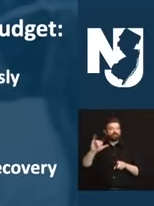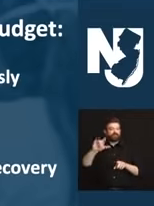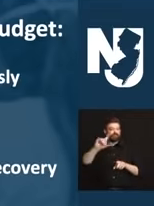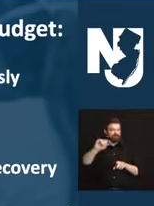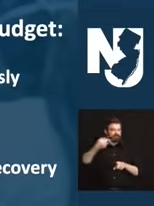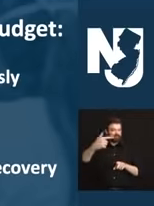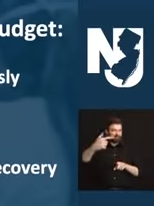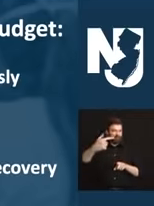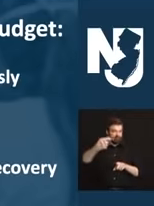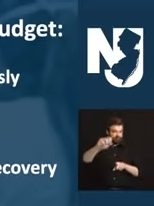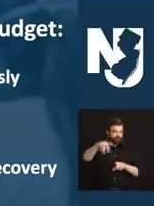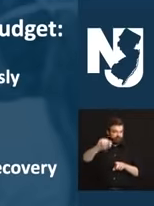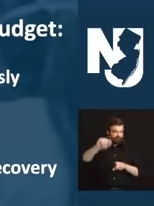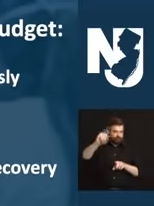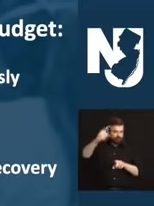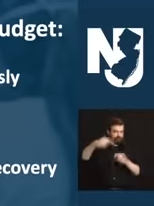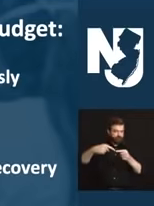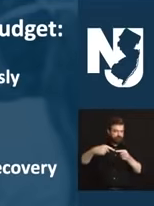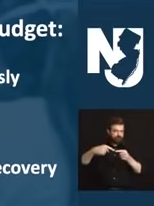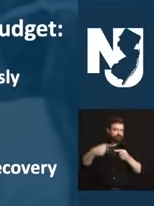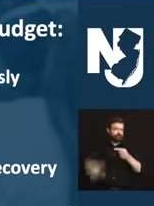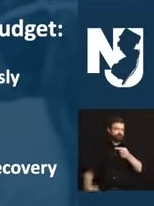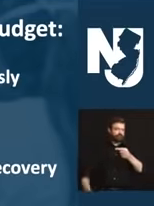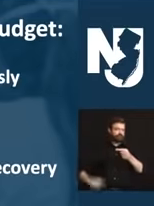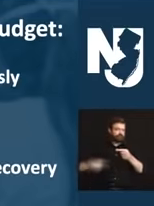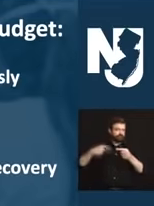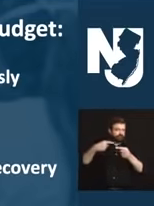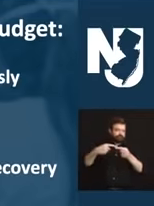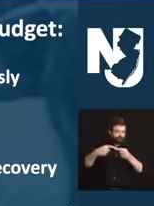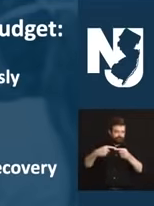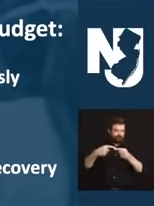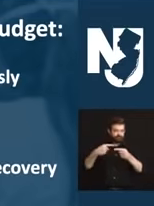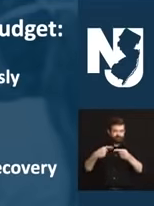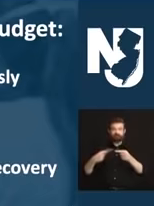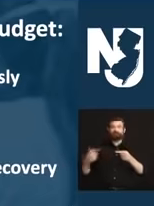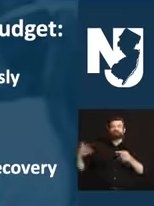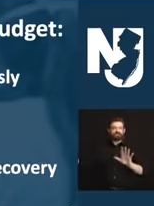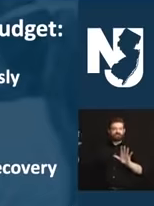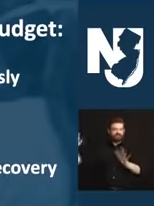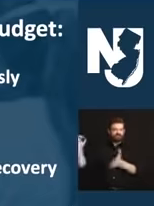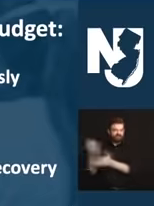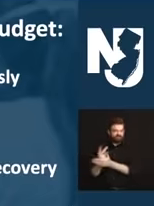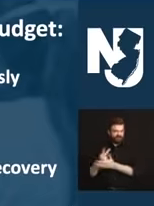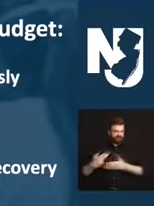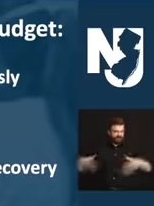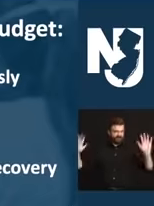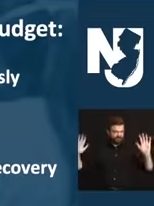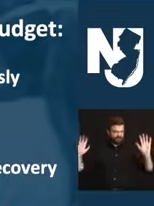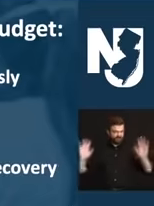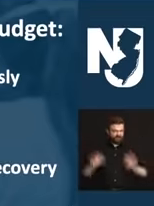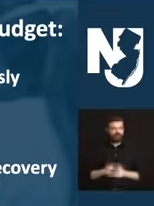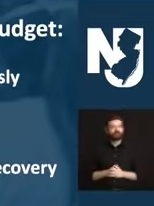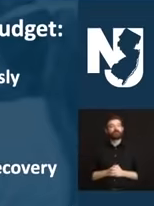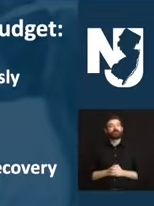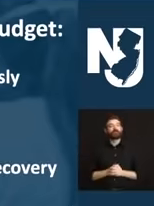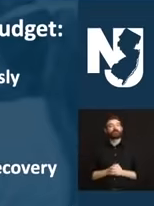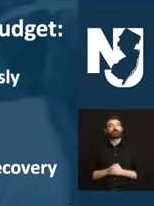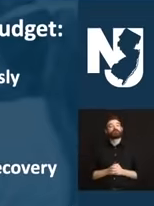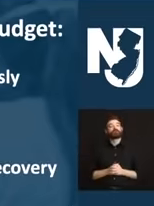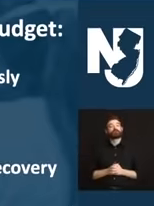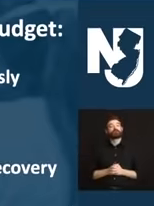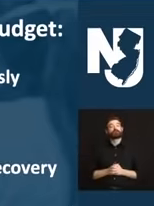October 1st. The fiscal impacts of the COVID-19 pandemic are as unprecedented as the public